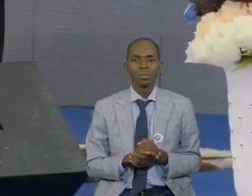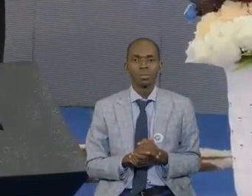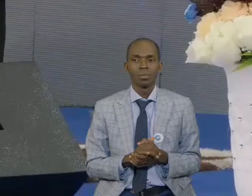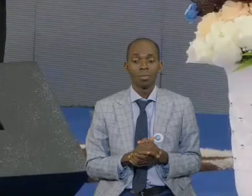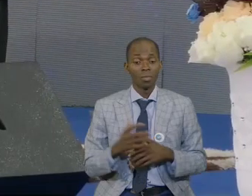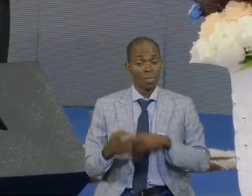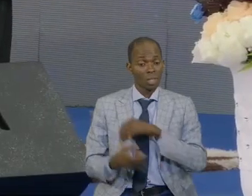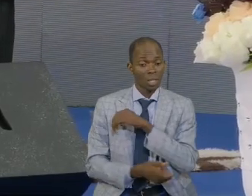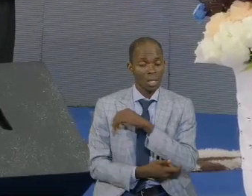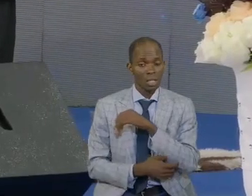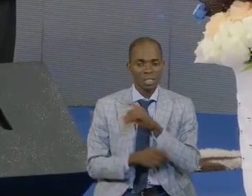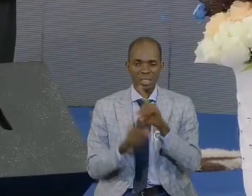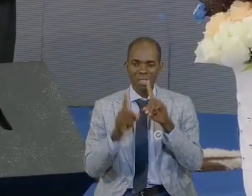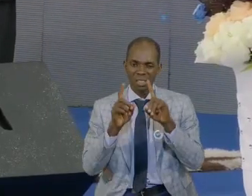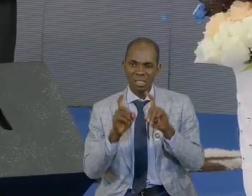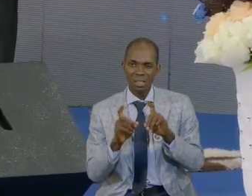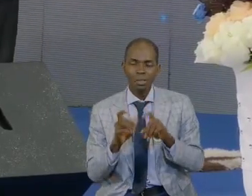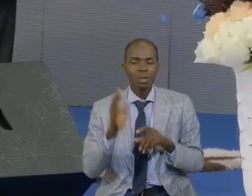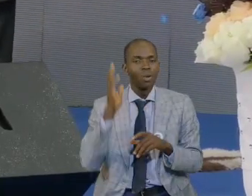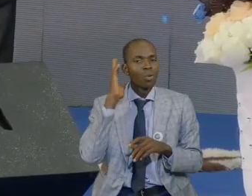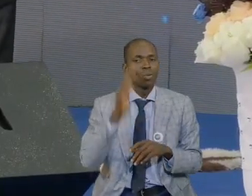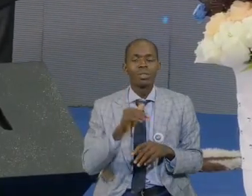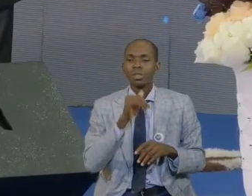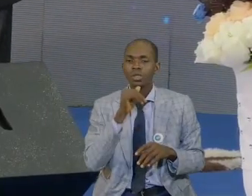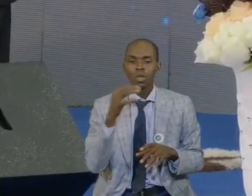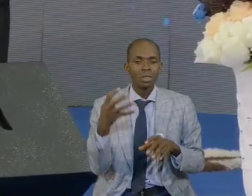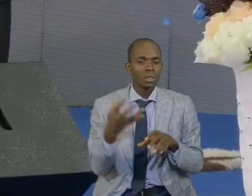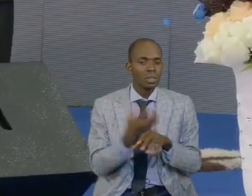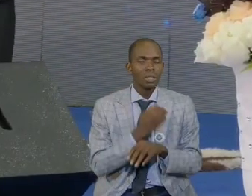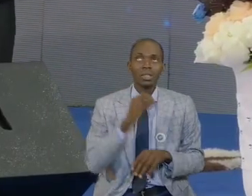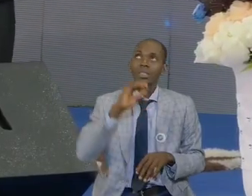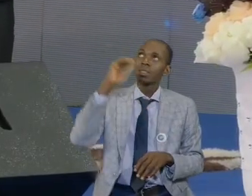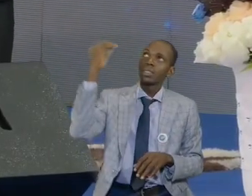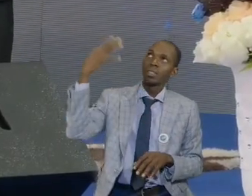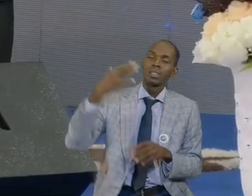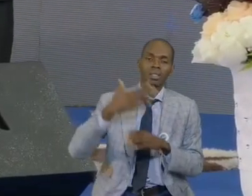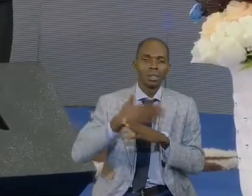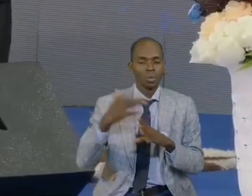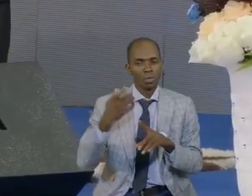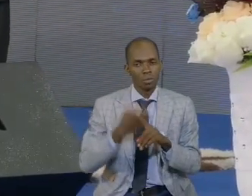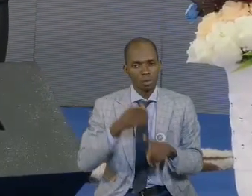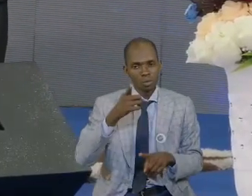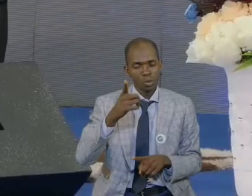Temptation, trial, do not take grace from you.